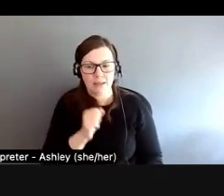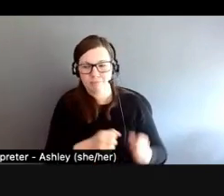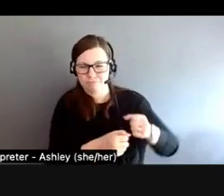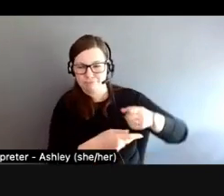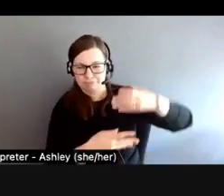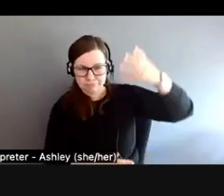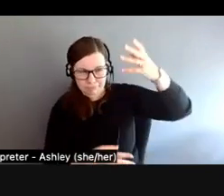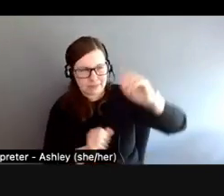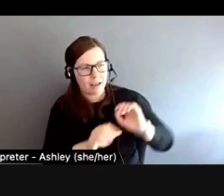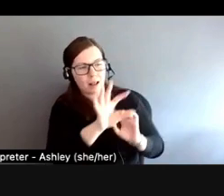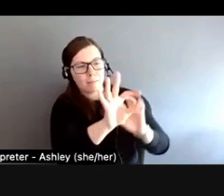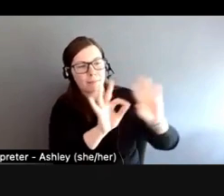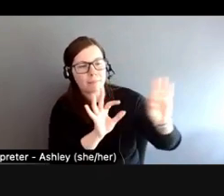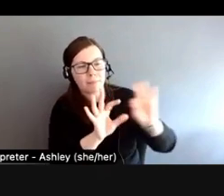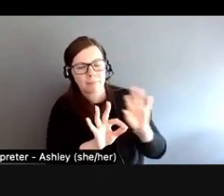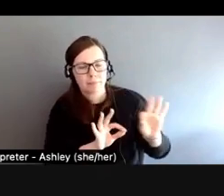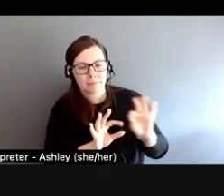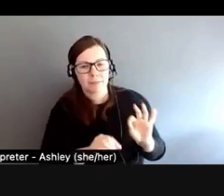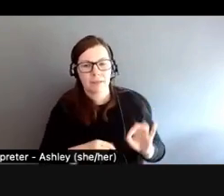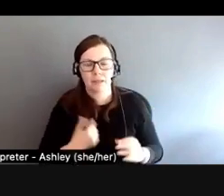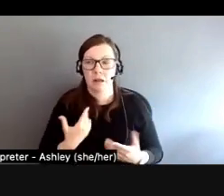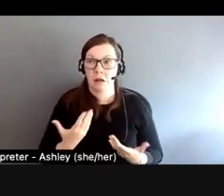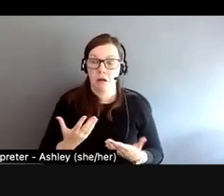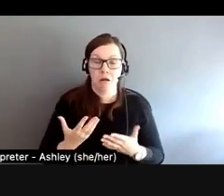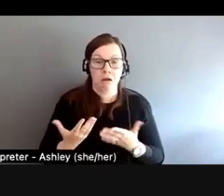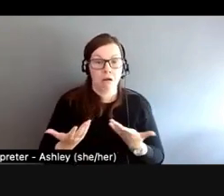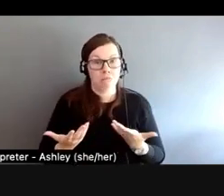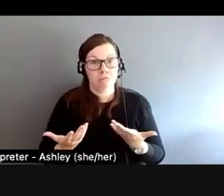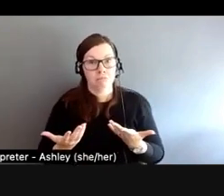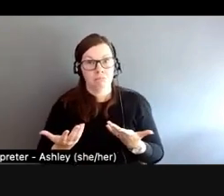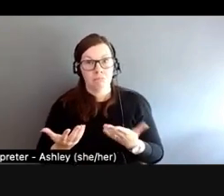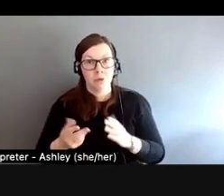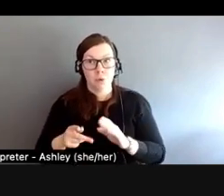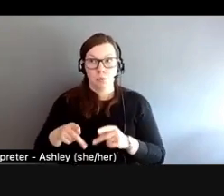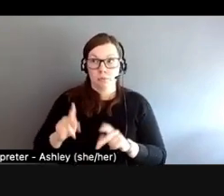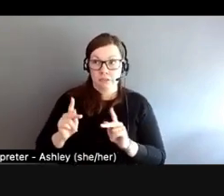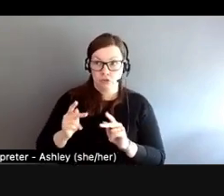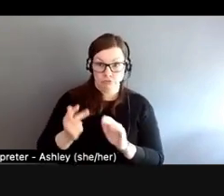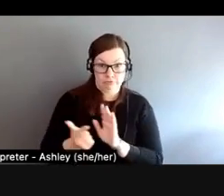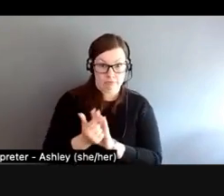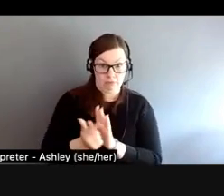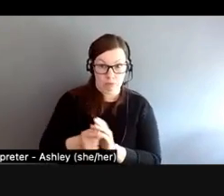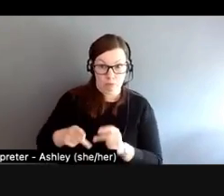permission or licensing. Like it's not something that will get taken down. I think,